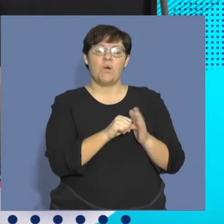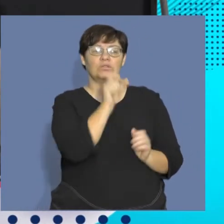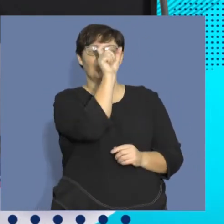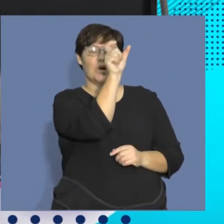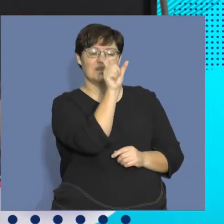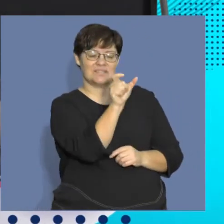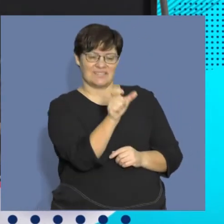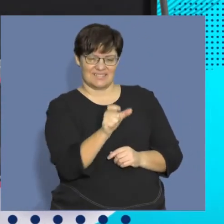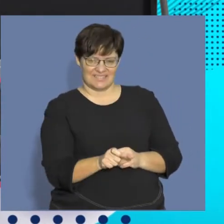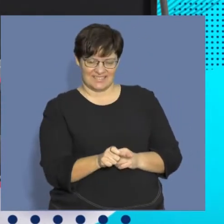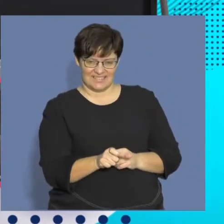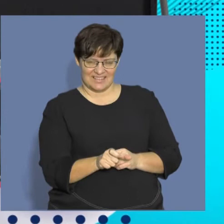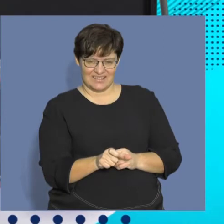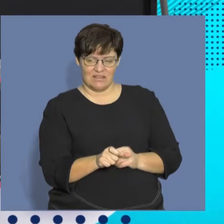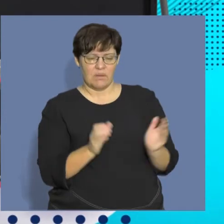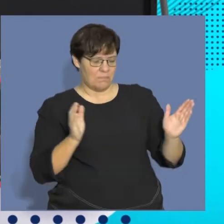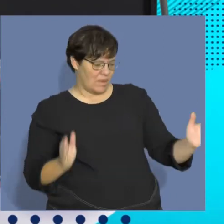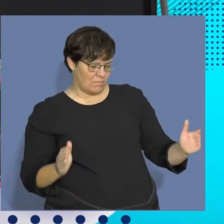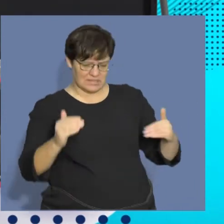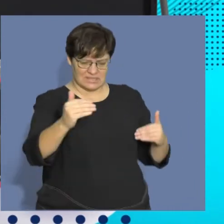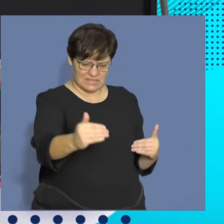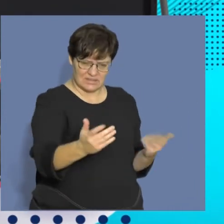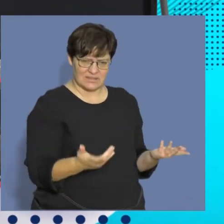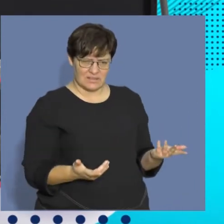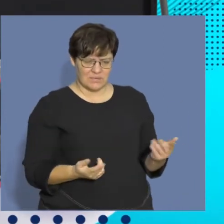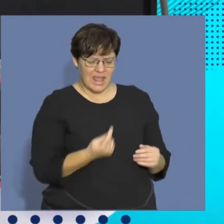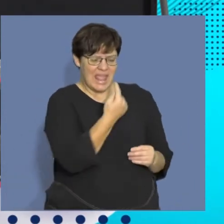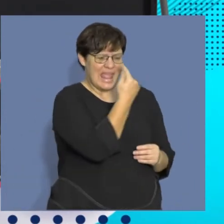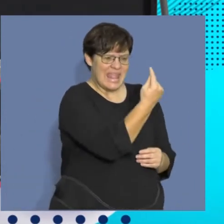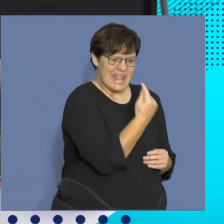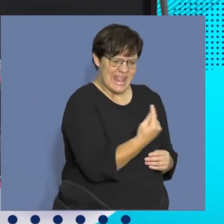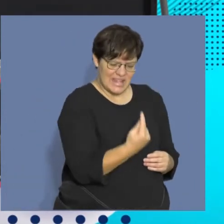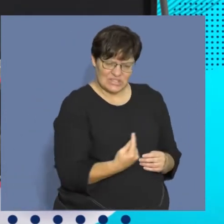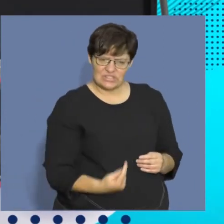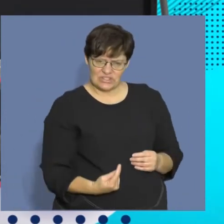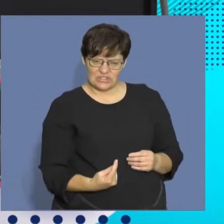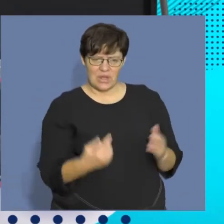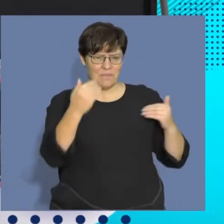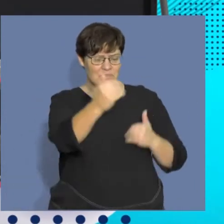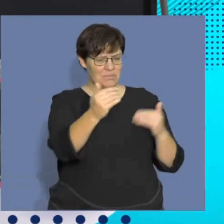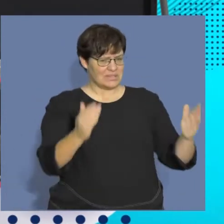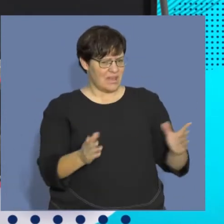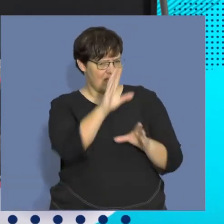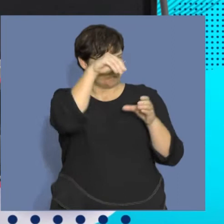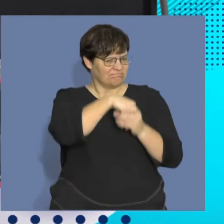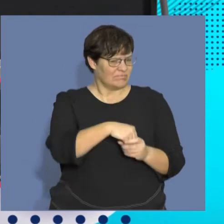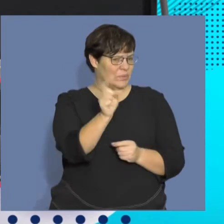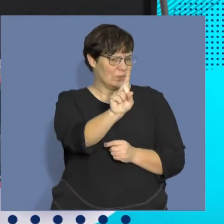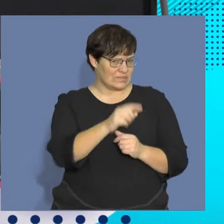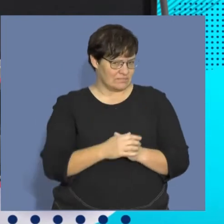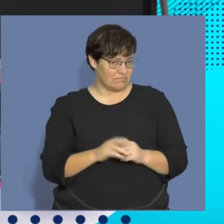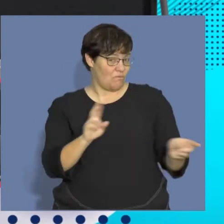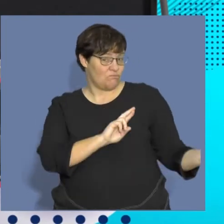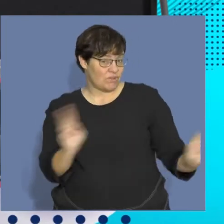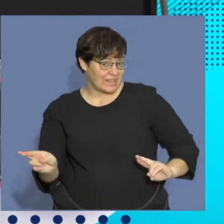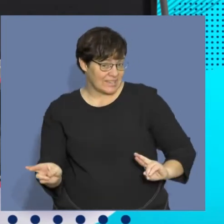keywords. We need to now investigate what each of these parameters is all